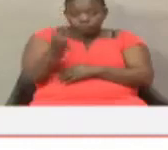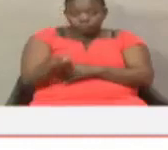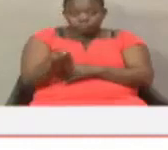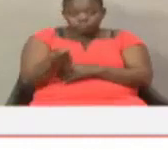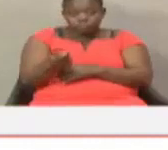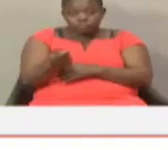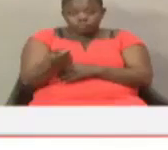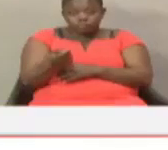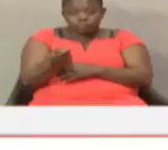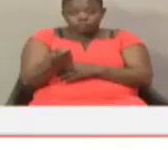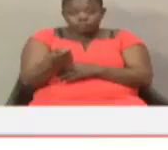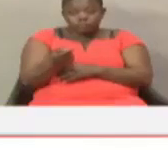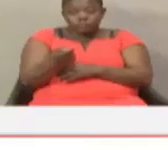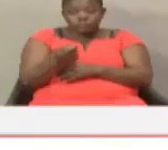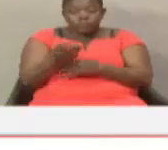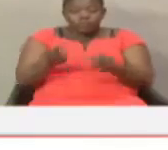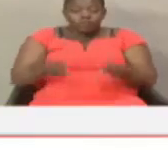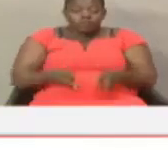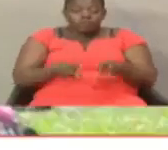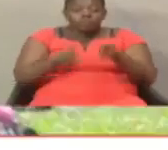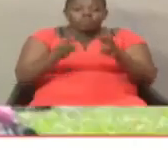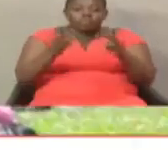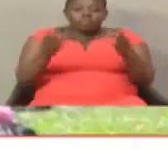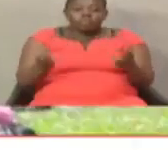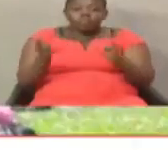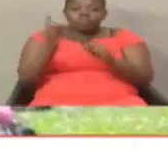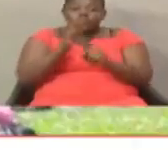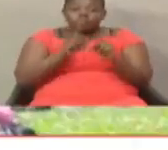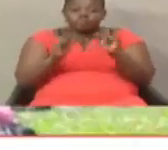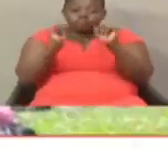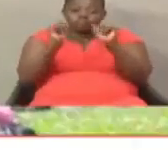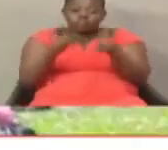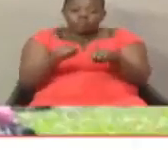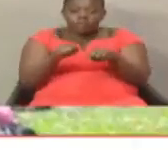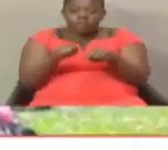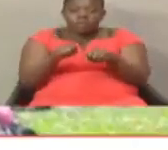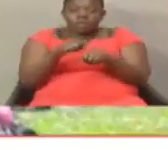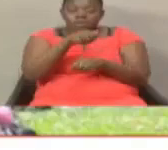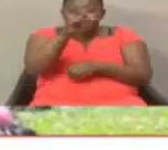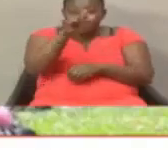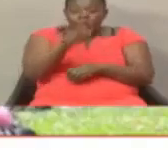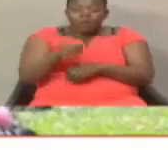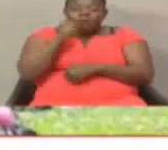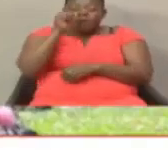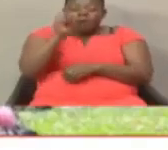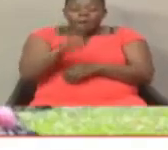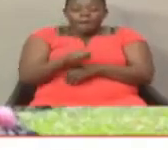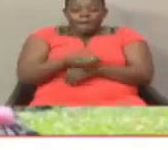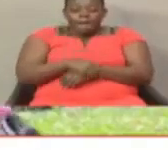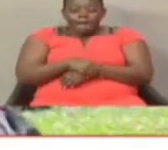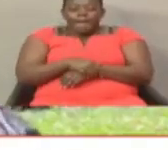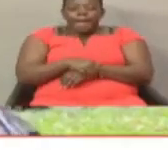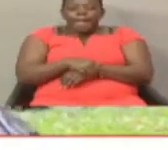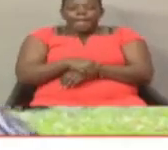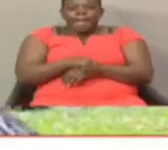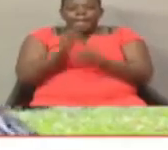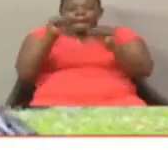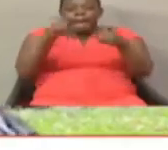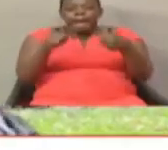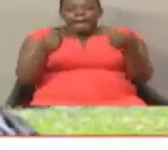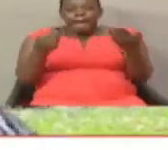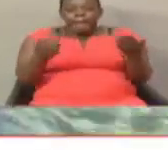yantaddeyo engeri yonna abantu nga basobola buli muntu yenna alinnya ekinaala ekyo ng'asobola kuba